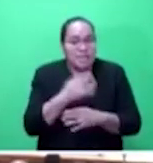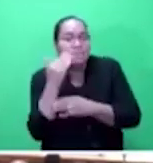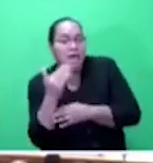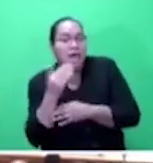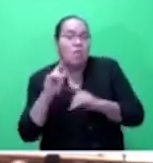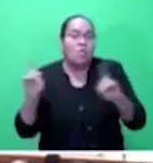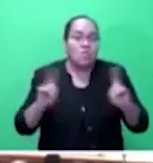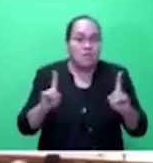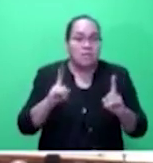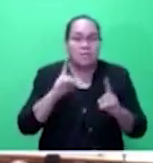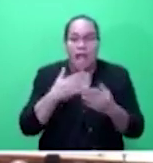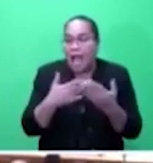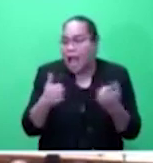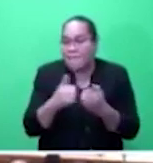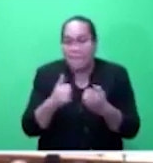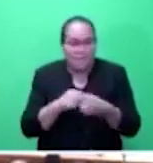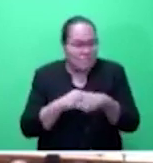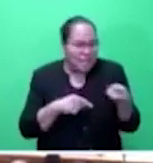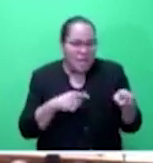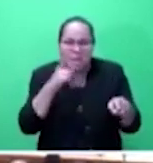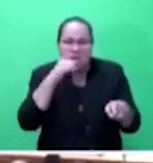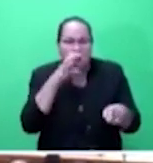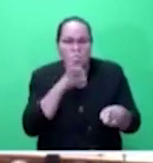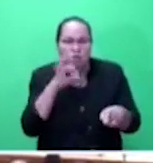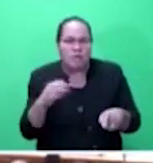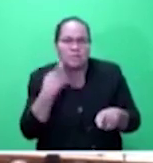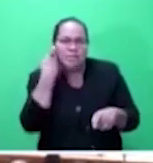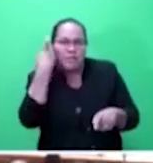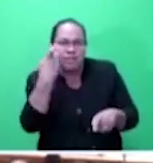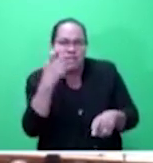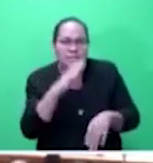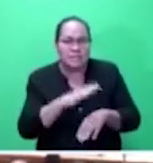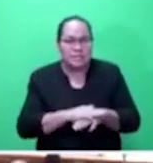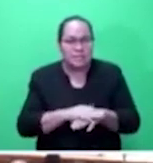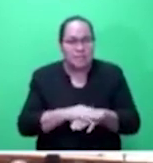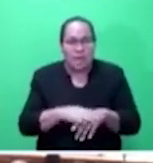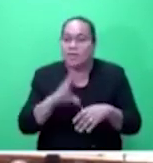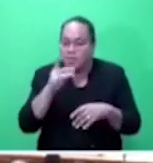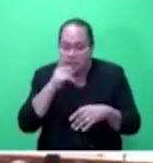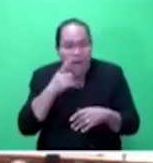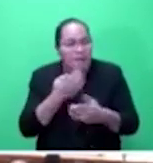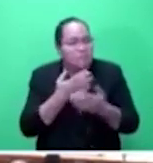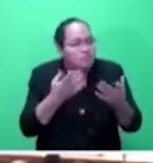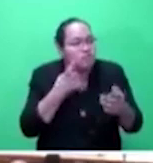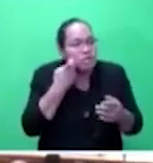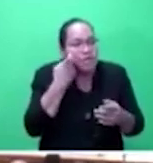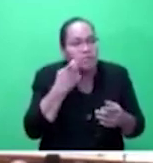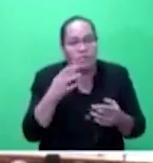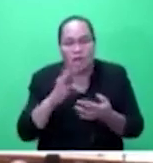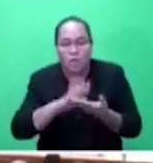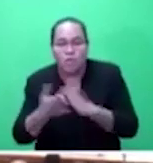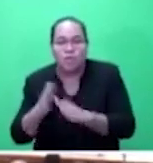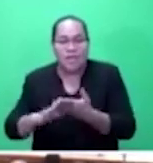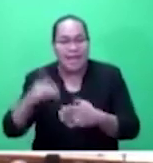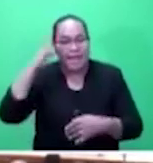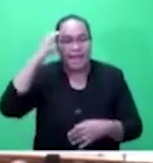directly on how many of our people are careless versus how many show care for the community and our country. Mr.